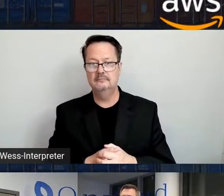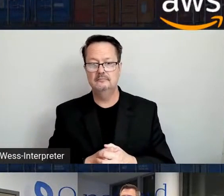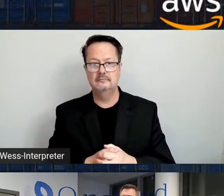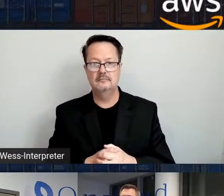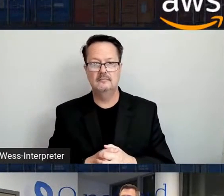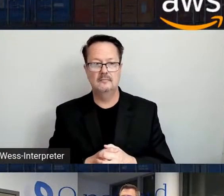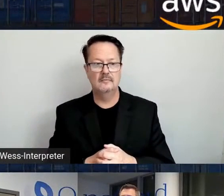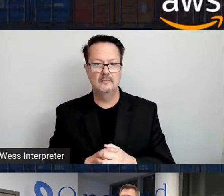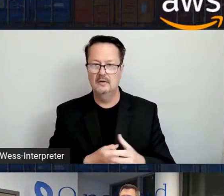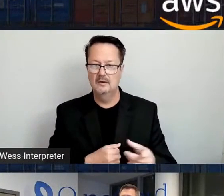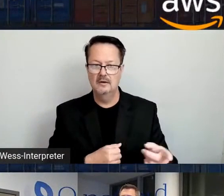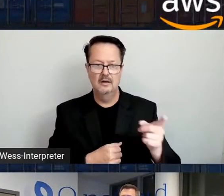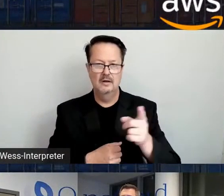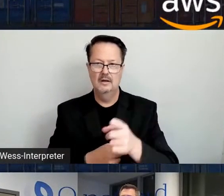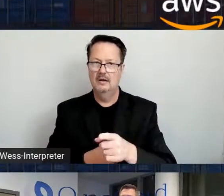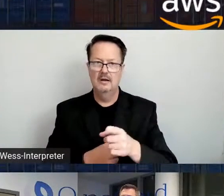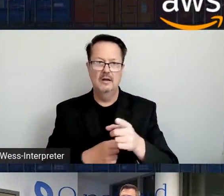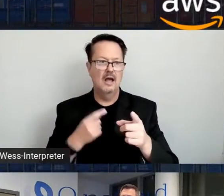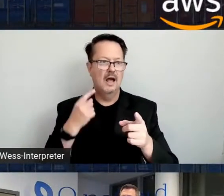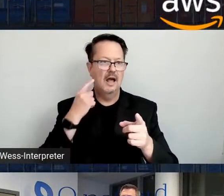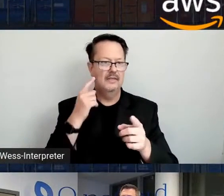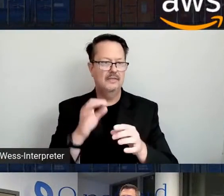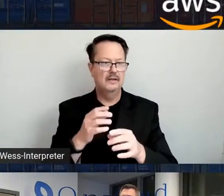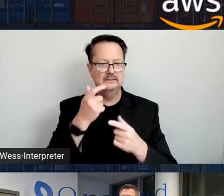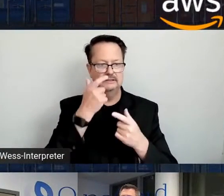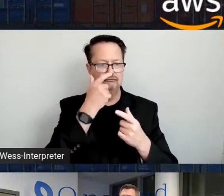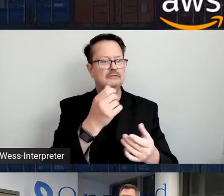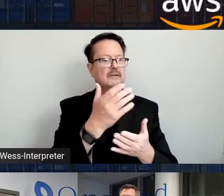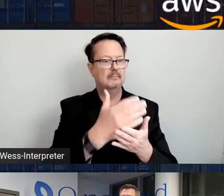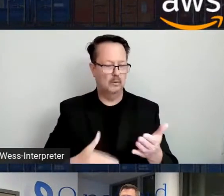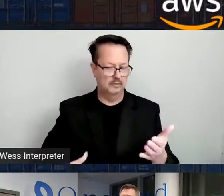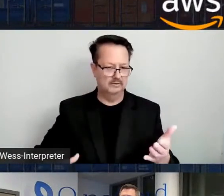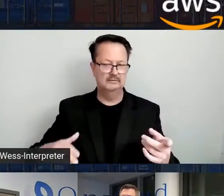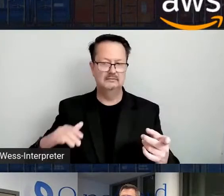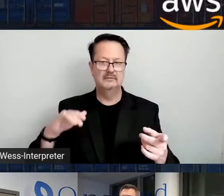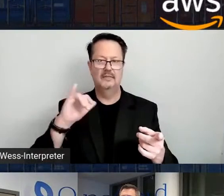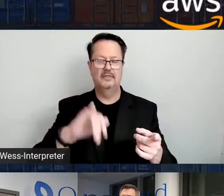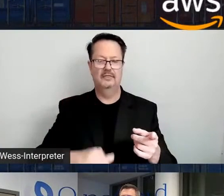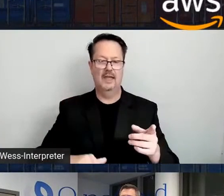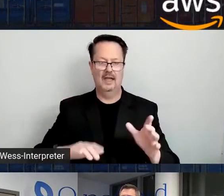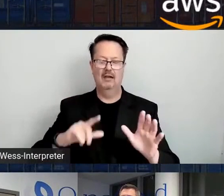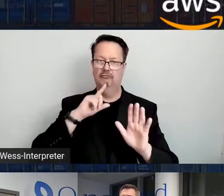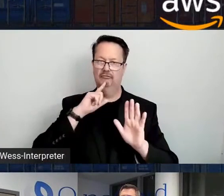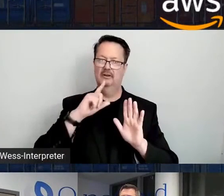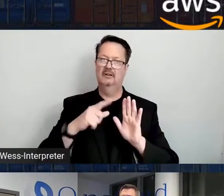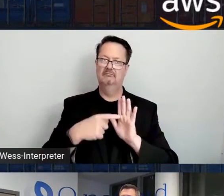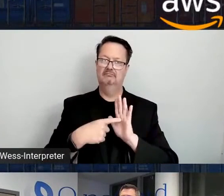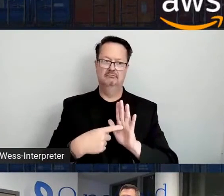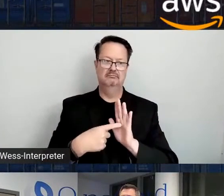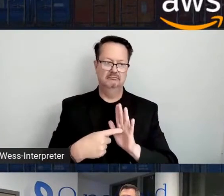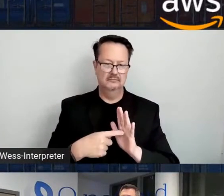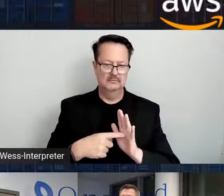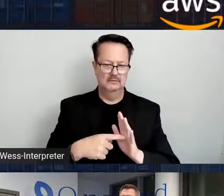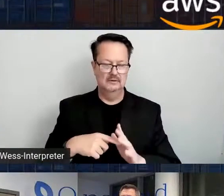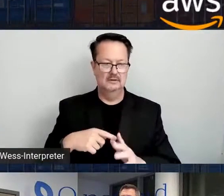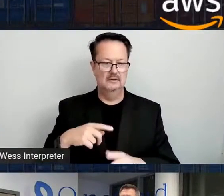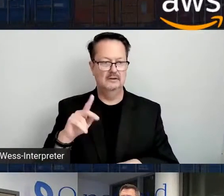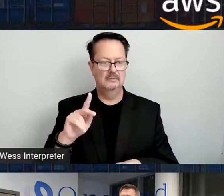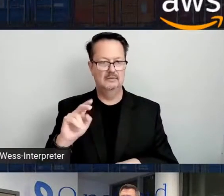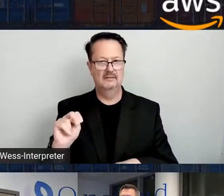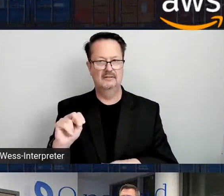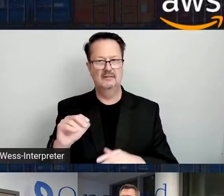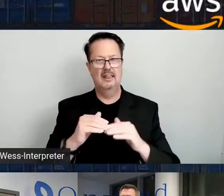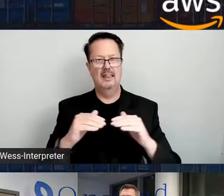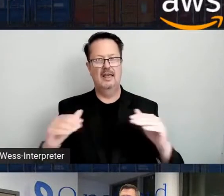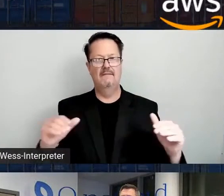I think there's an interesting component that kind of resonates with the whole idea of cluster API and Kubernetes as this level of